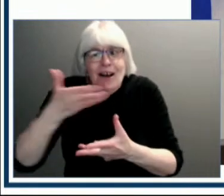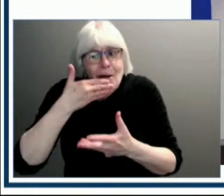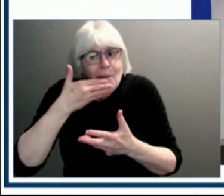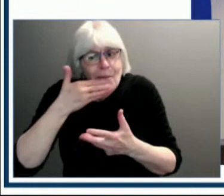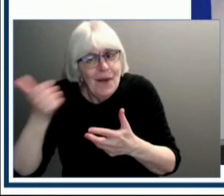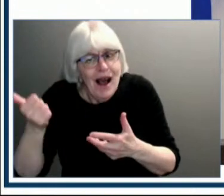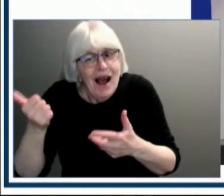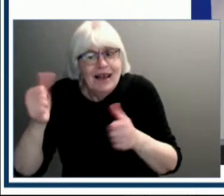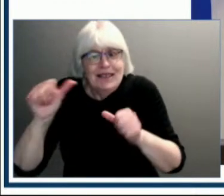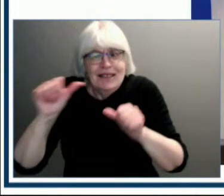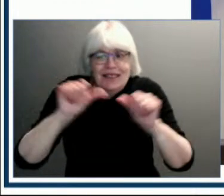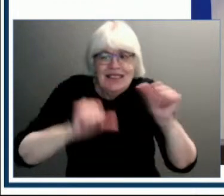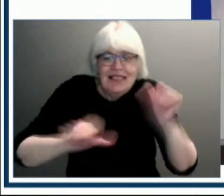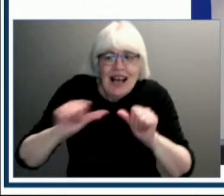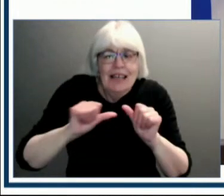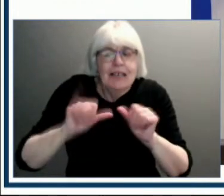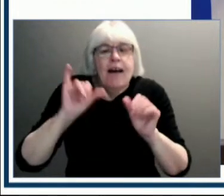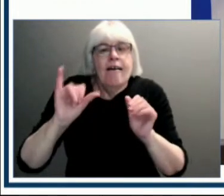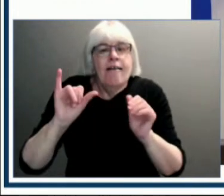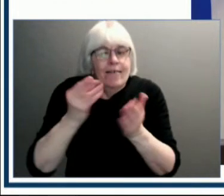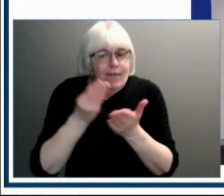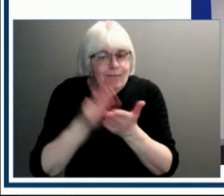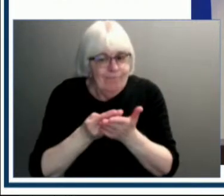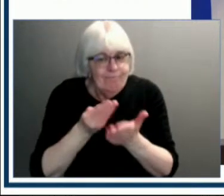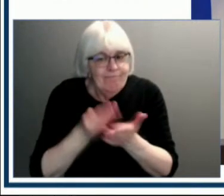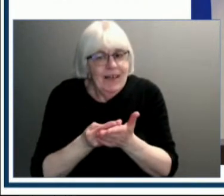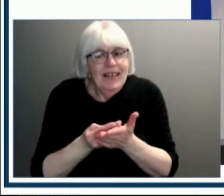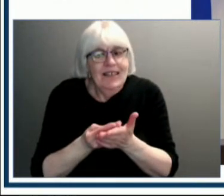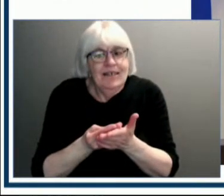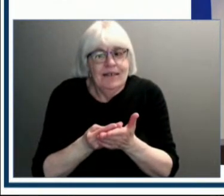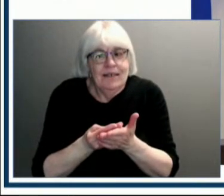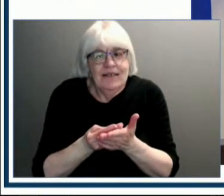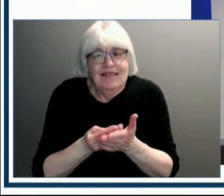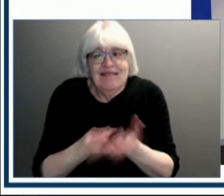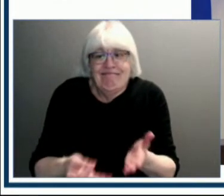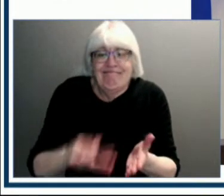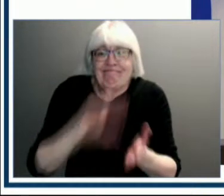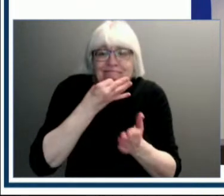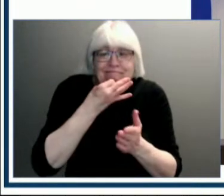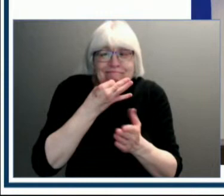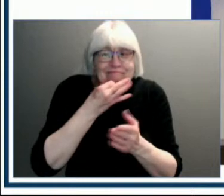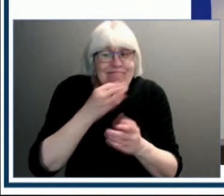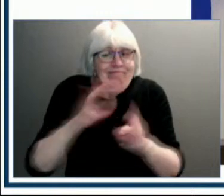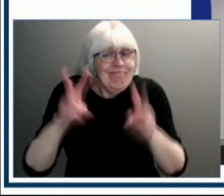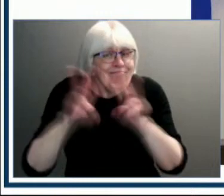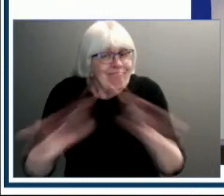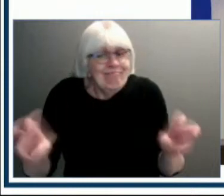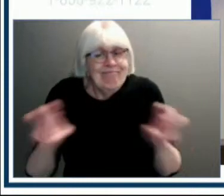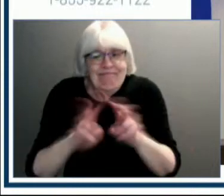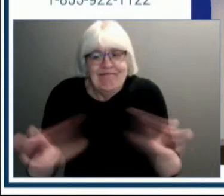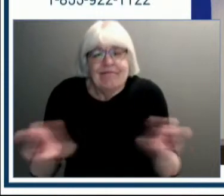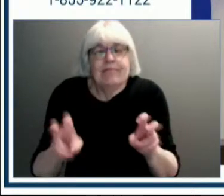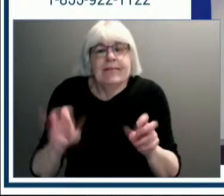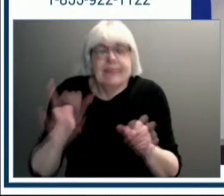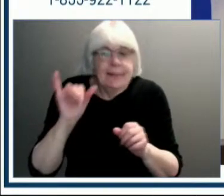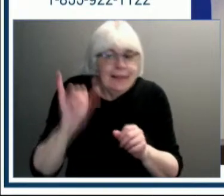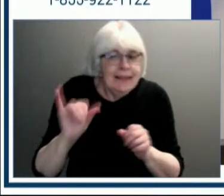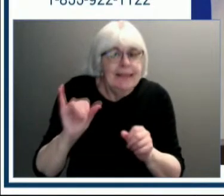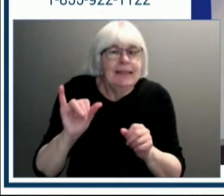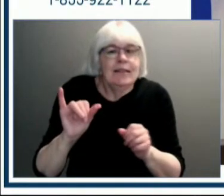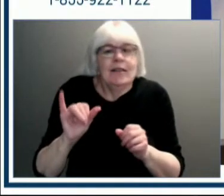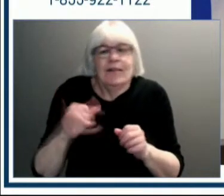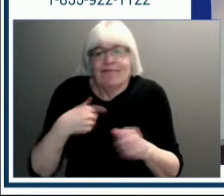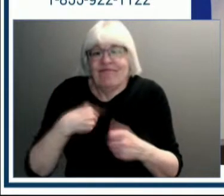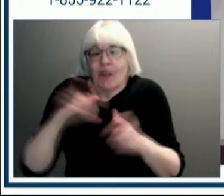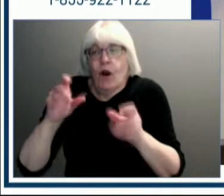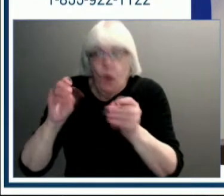people analyzing this day in and day out. And so the plan, Nova Scotians should have great confidence in the plan and the